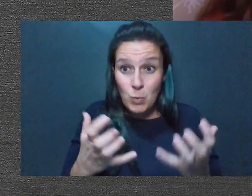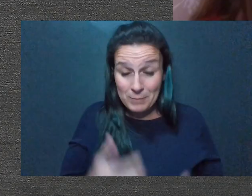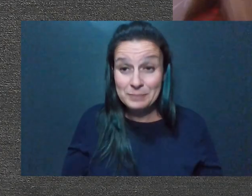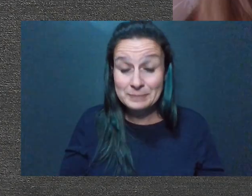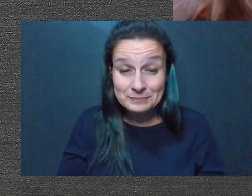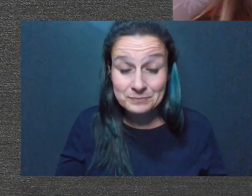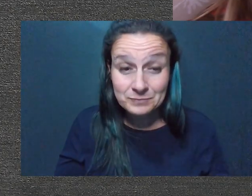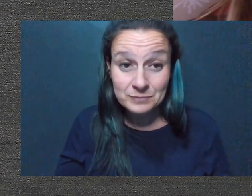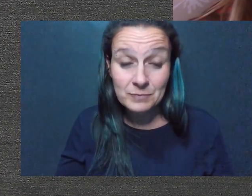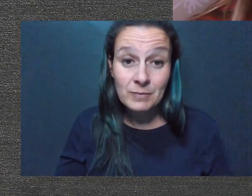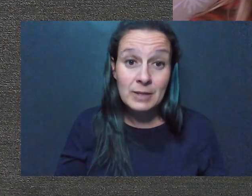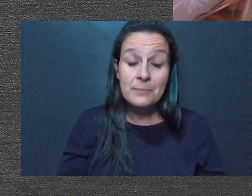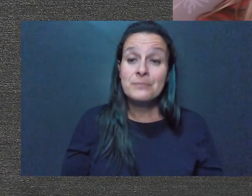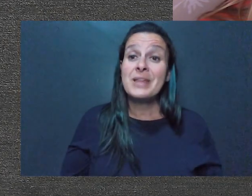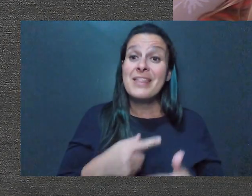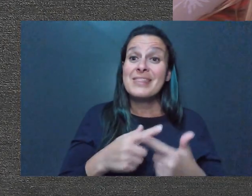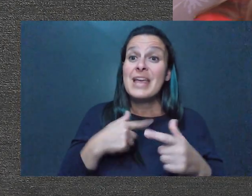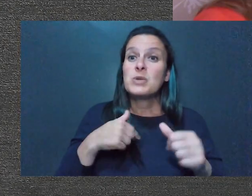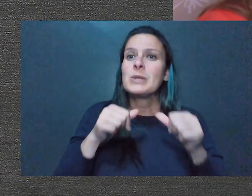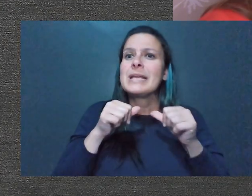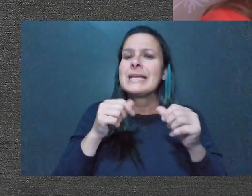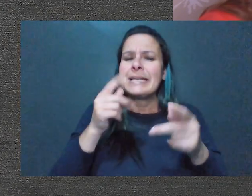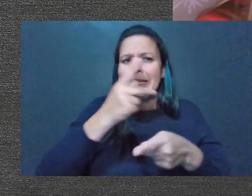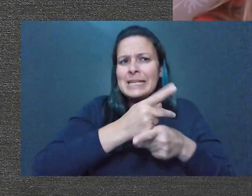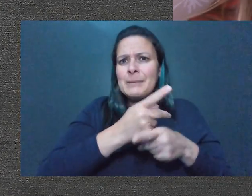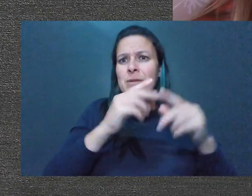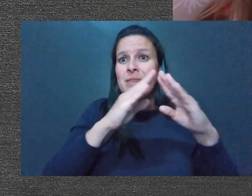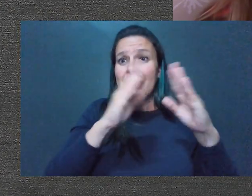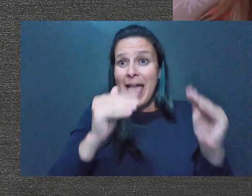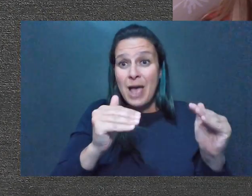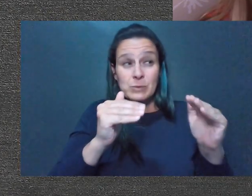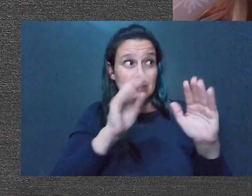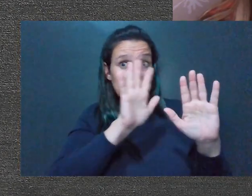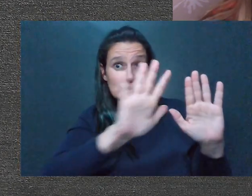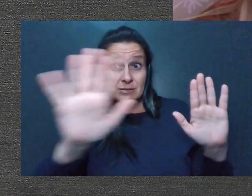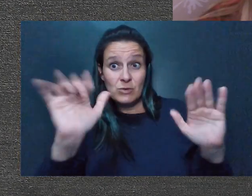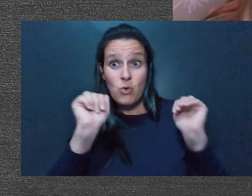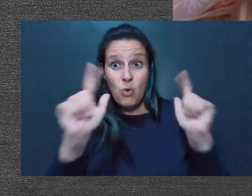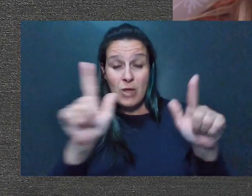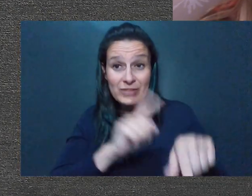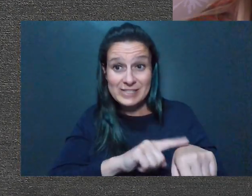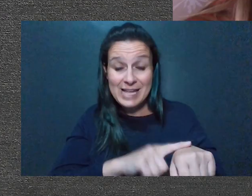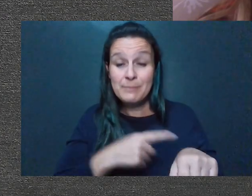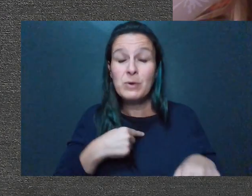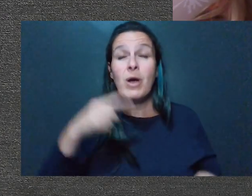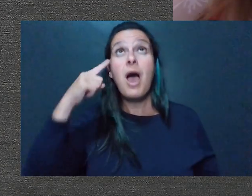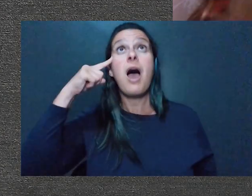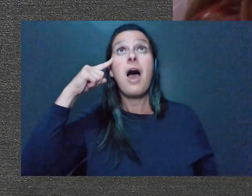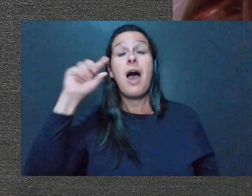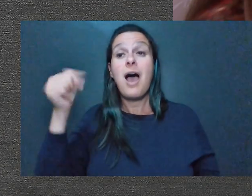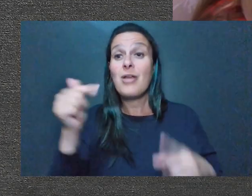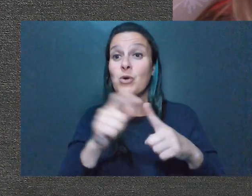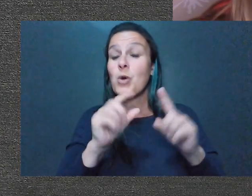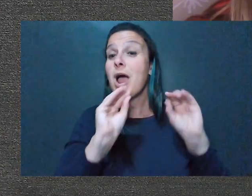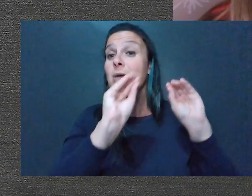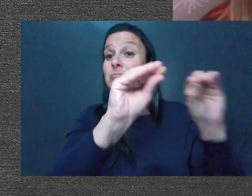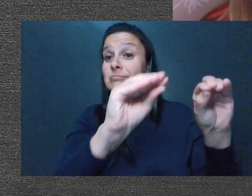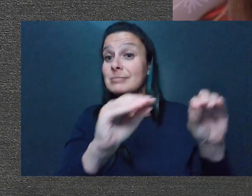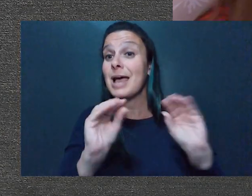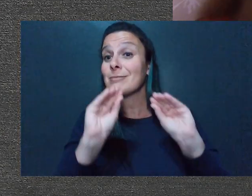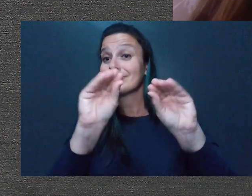families. And then you can keep your village or your town up all the time. And as you think of other words, you can add